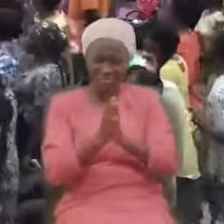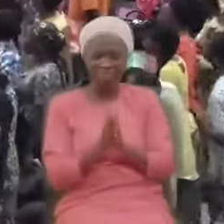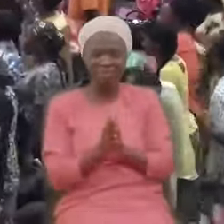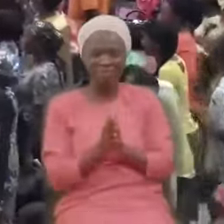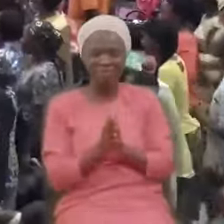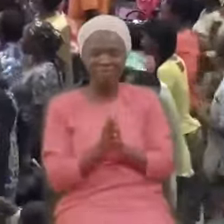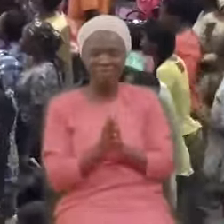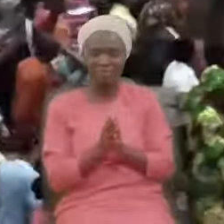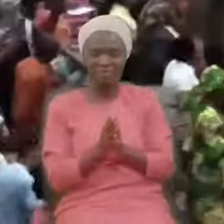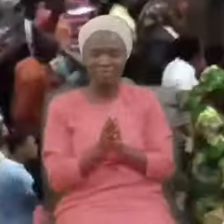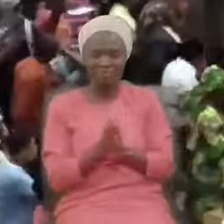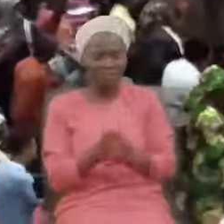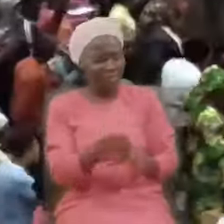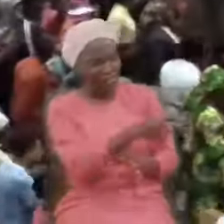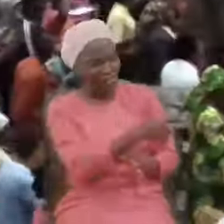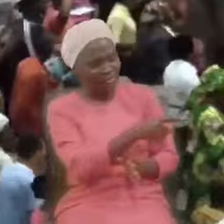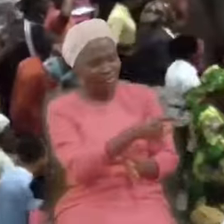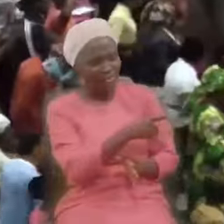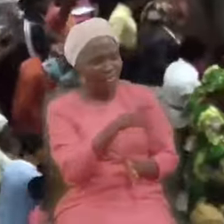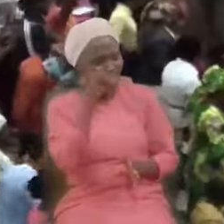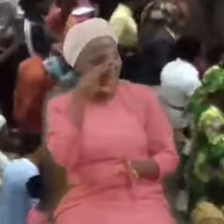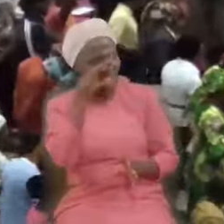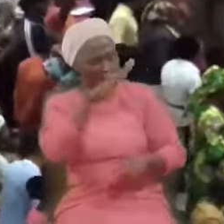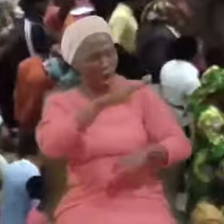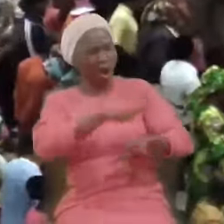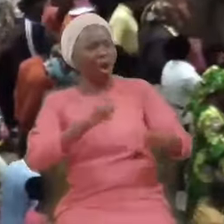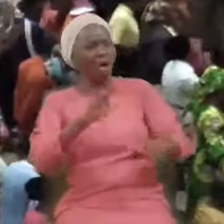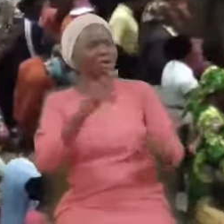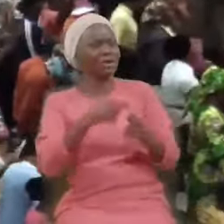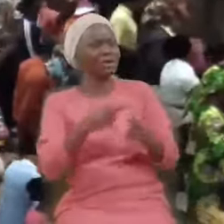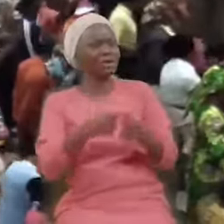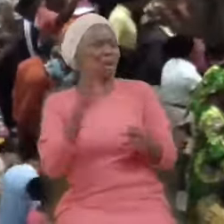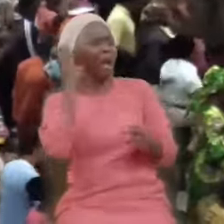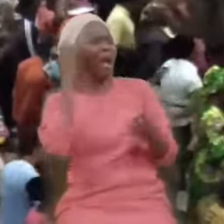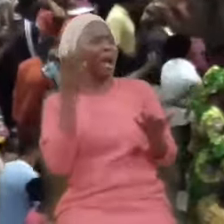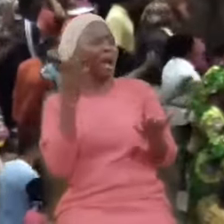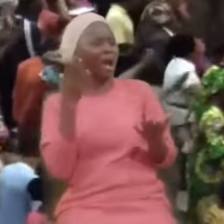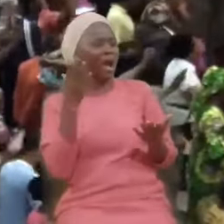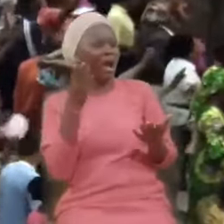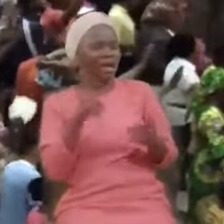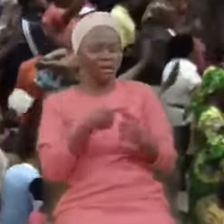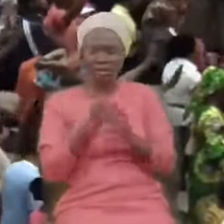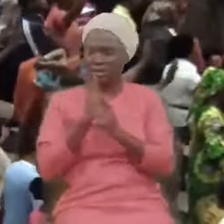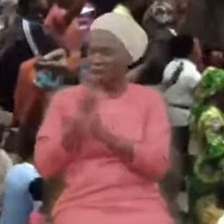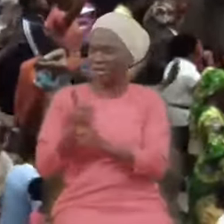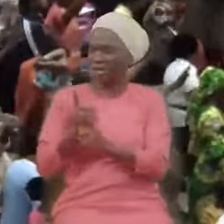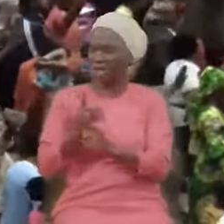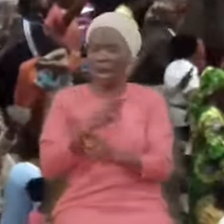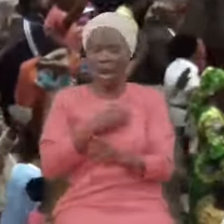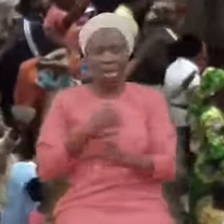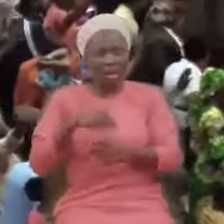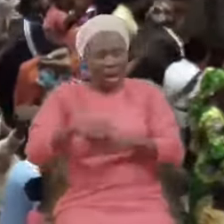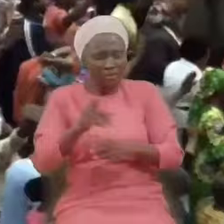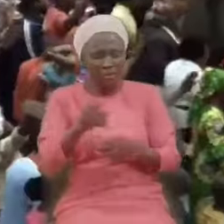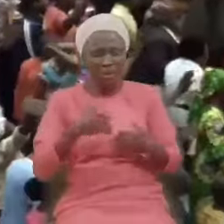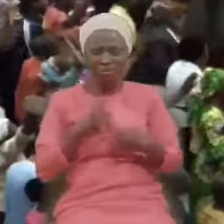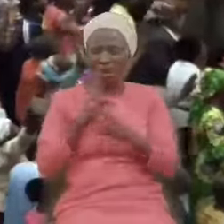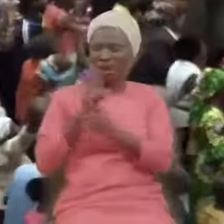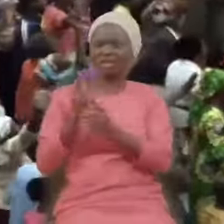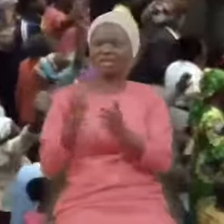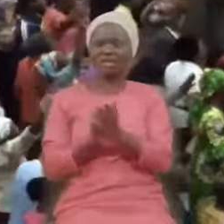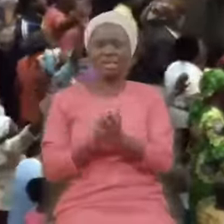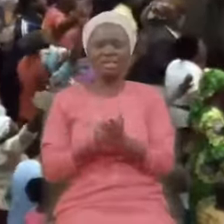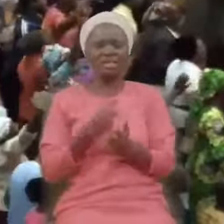They call your name. You answered. After that answer,